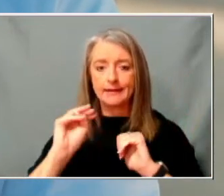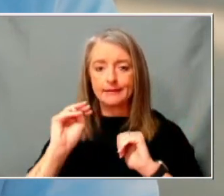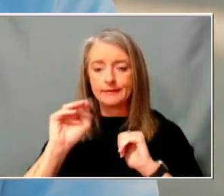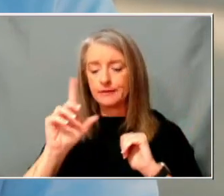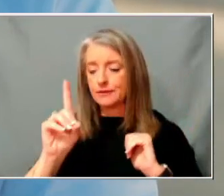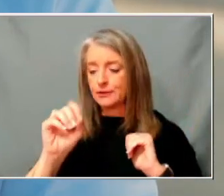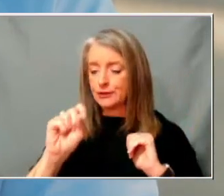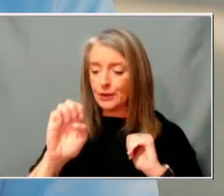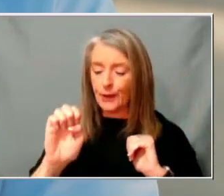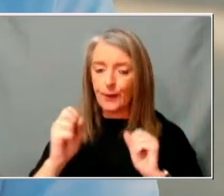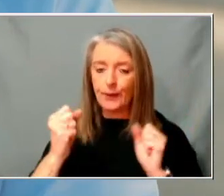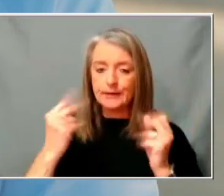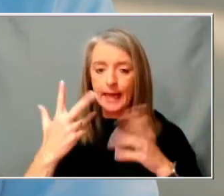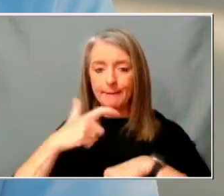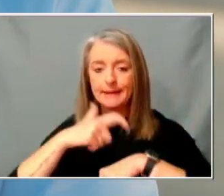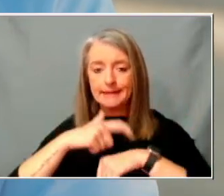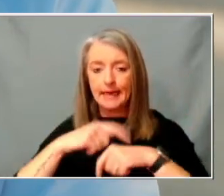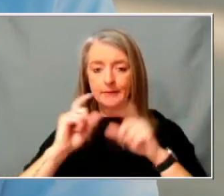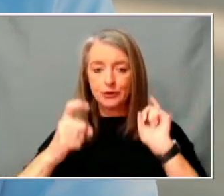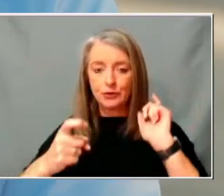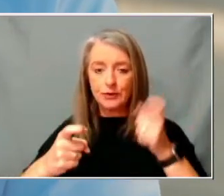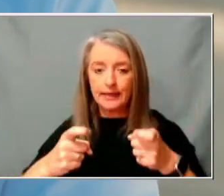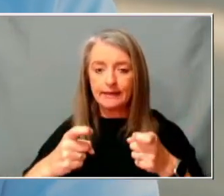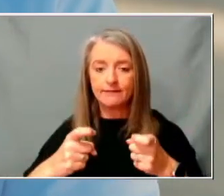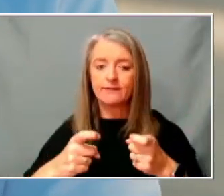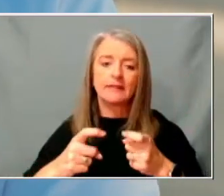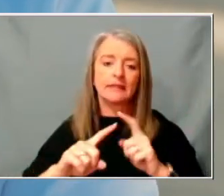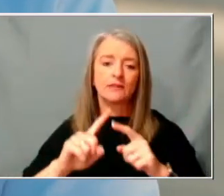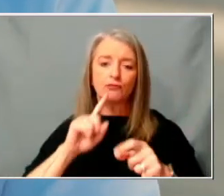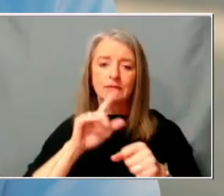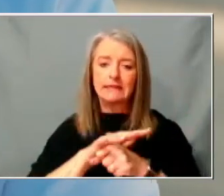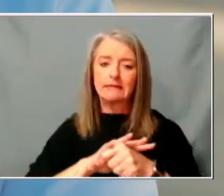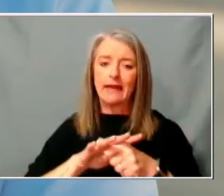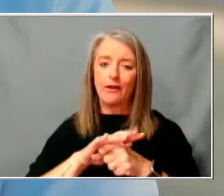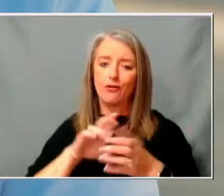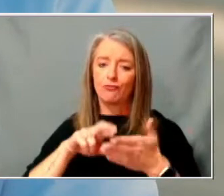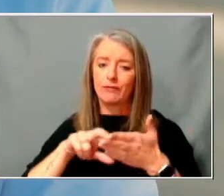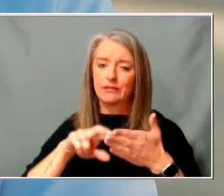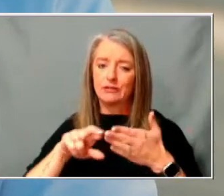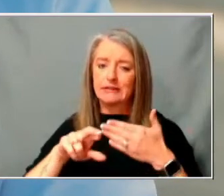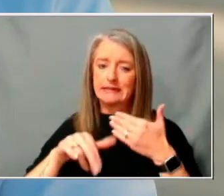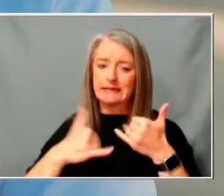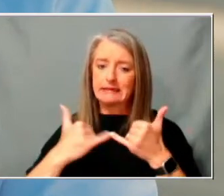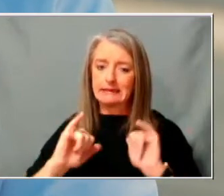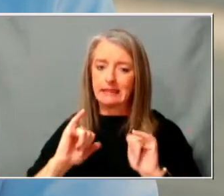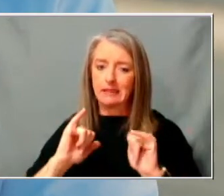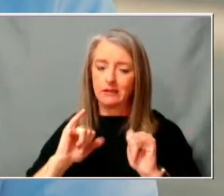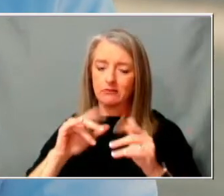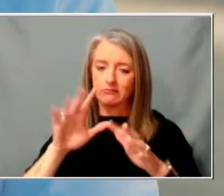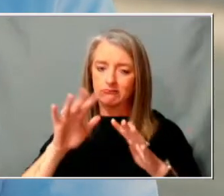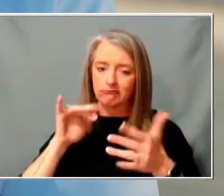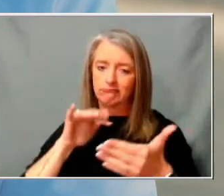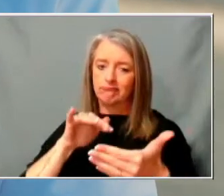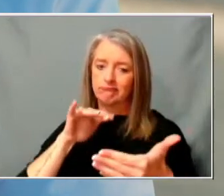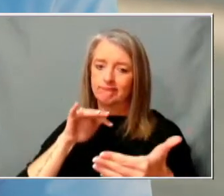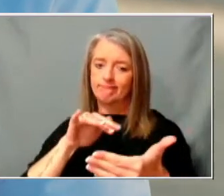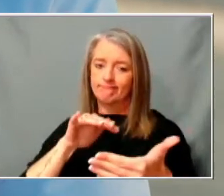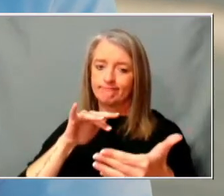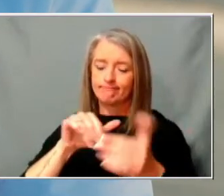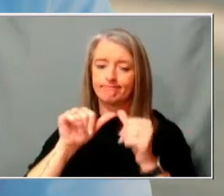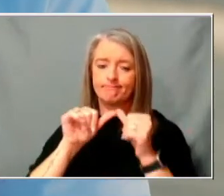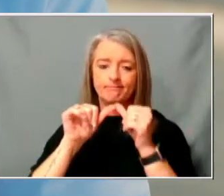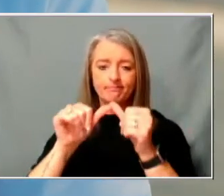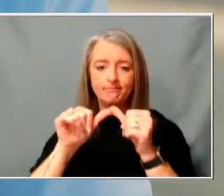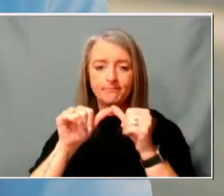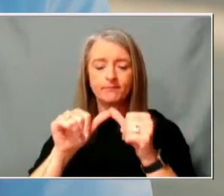many times to administer it. So it's an area of research that is rapidly increasing right now. And I think, you